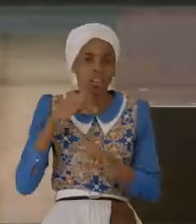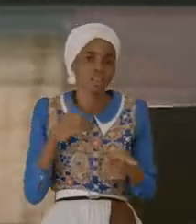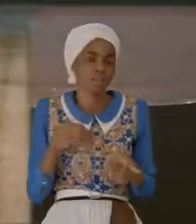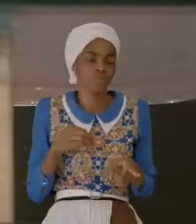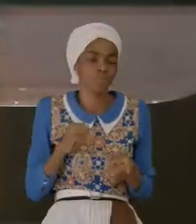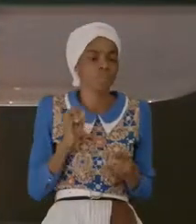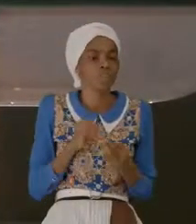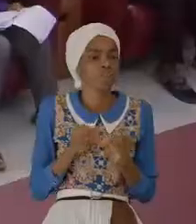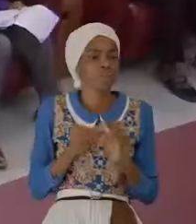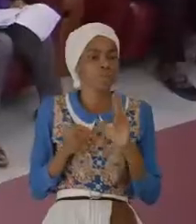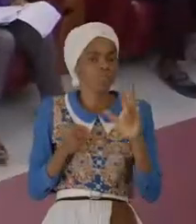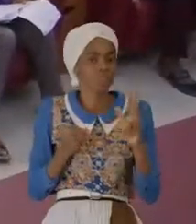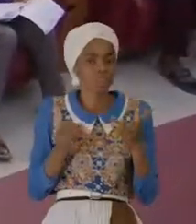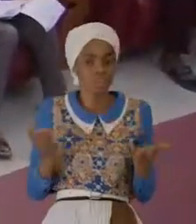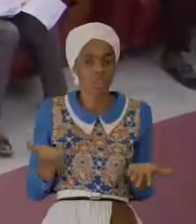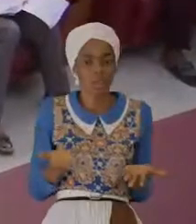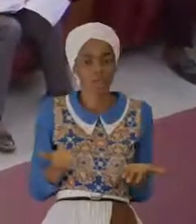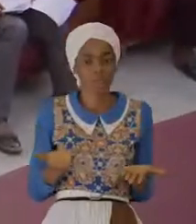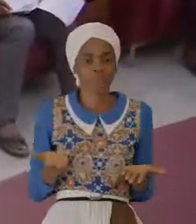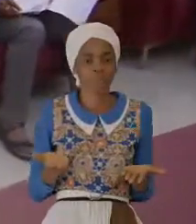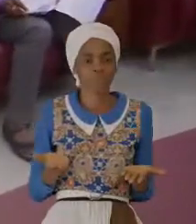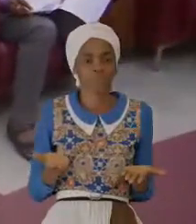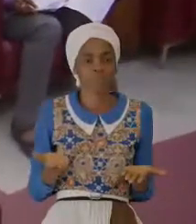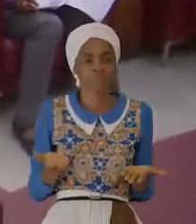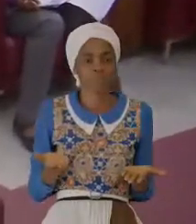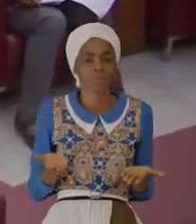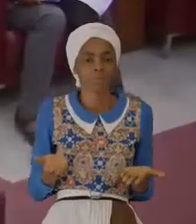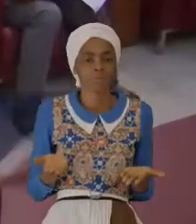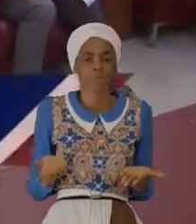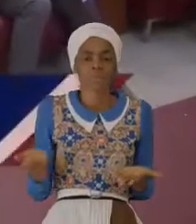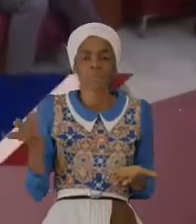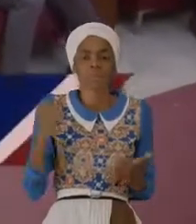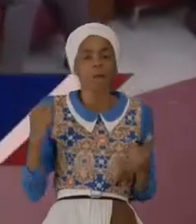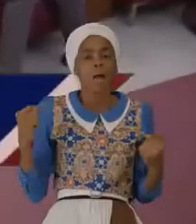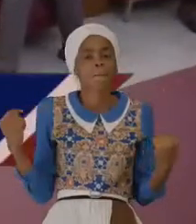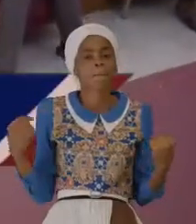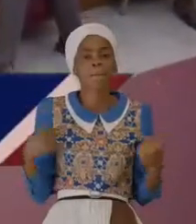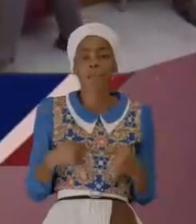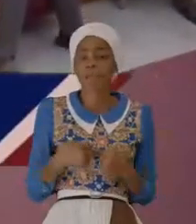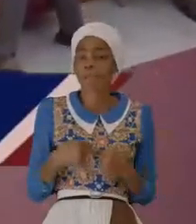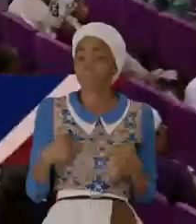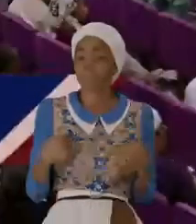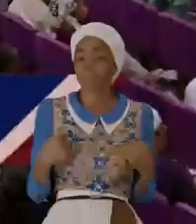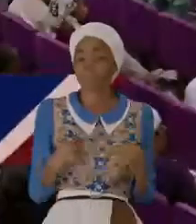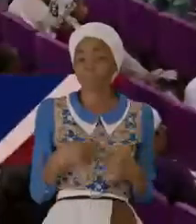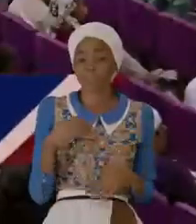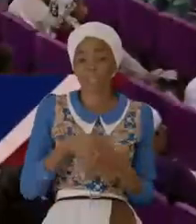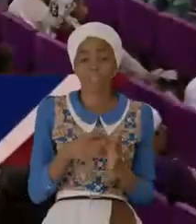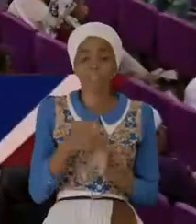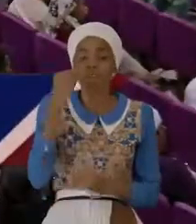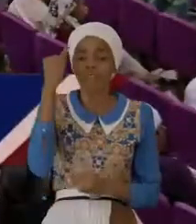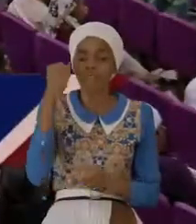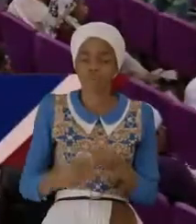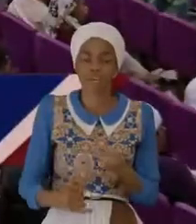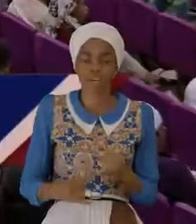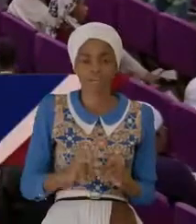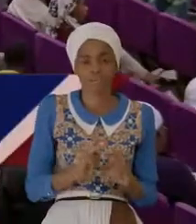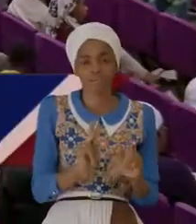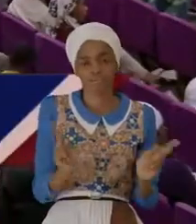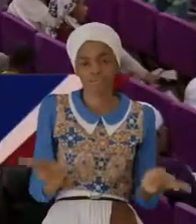three here number three here is the pain in the final place